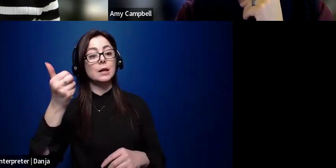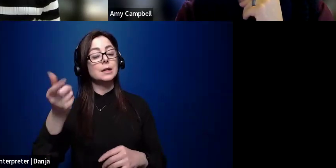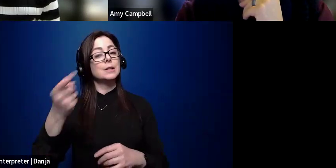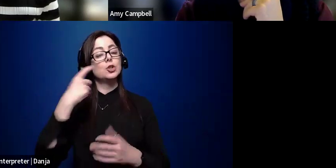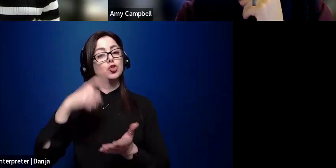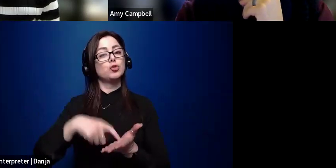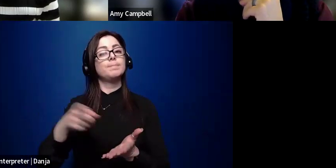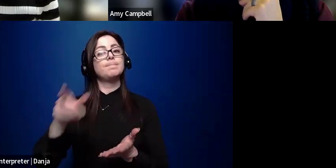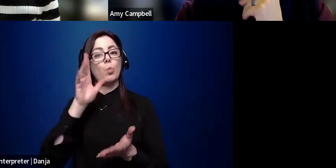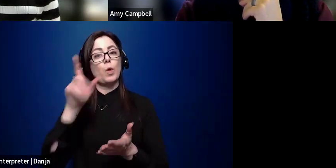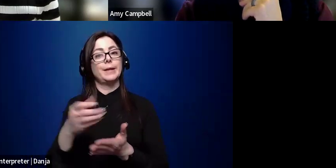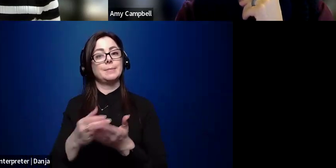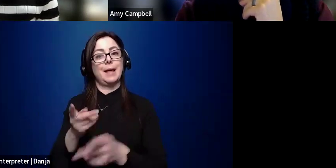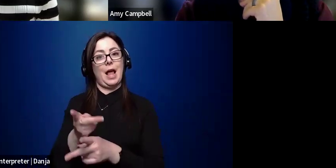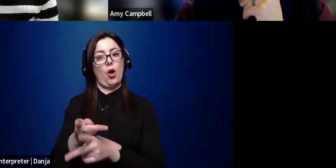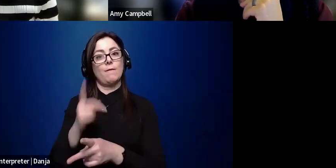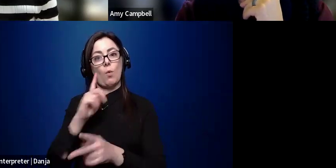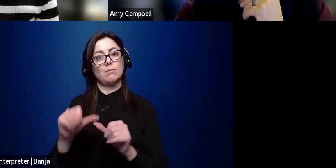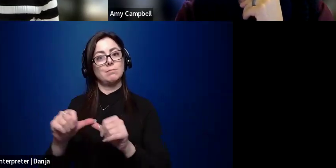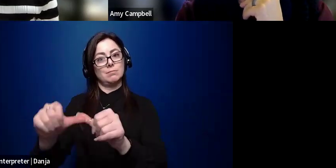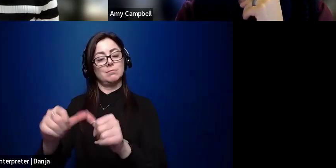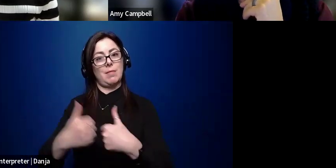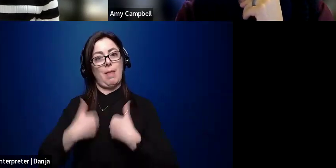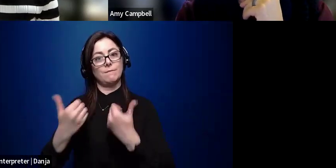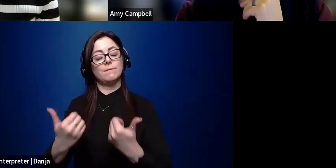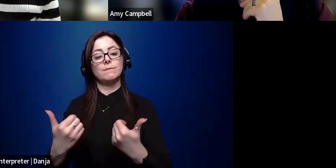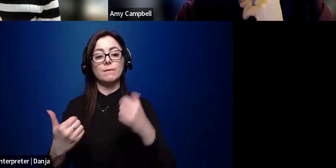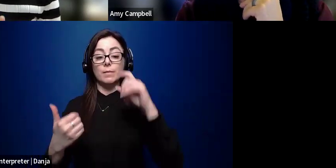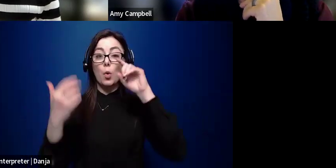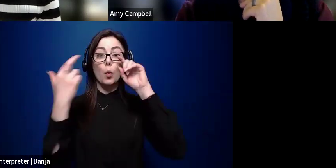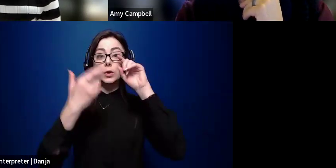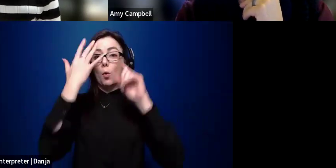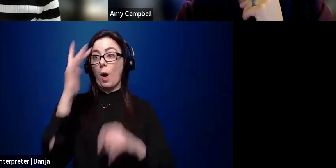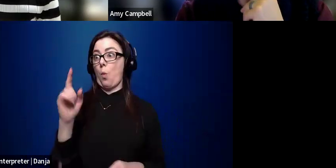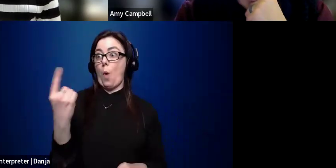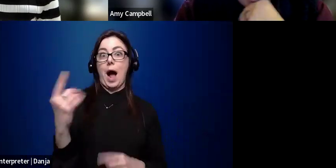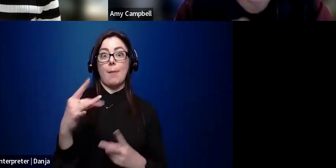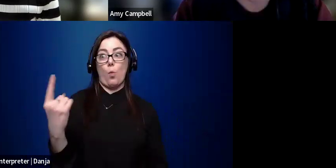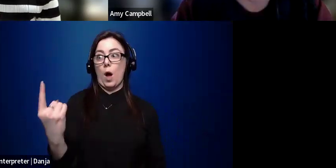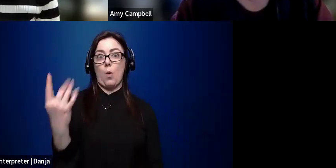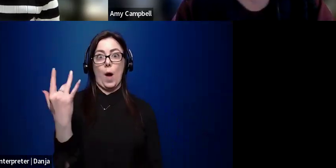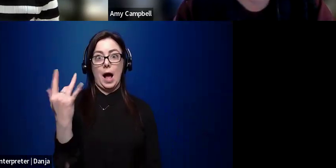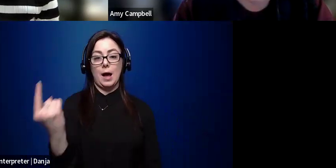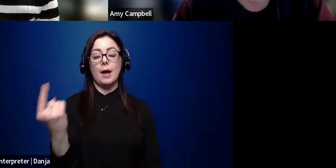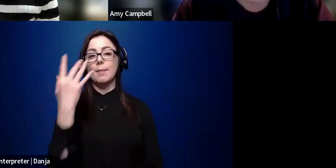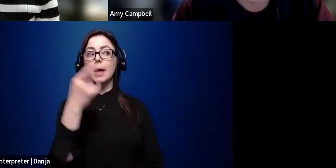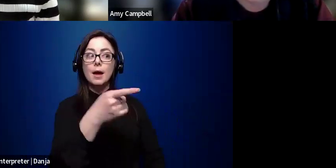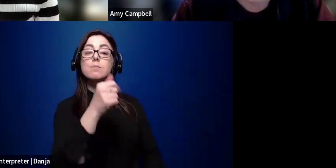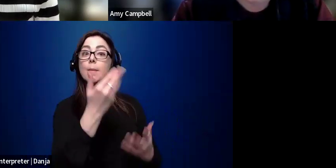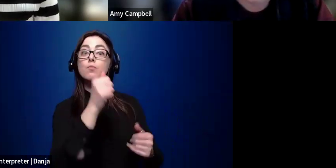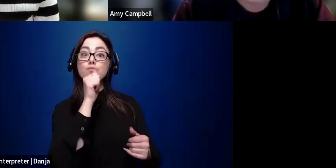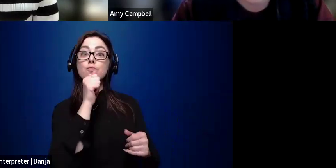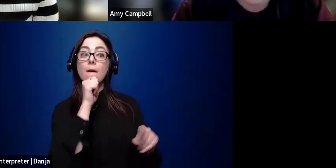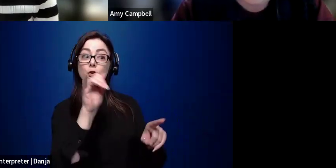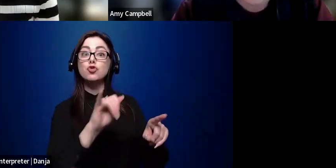the lifetime. And the reason it's the only option is because even if private insurance is available to you and you can afford it,